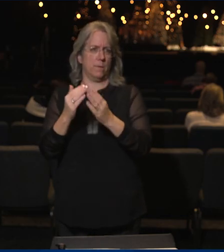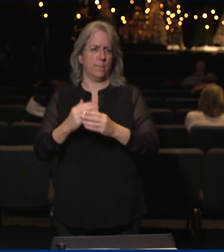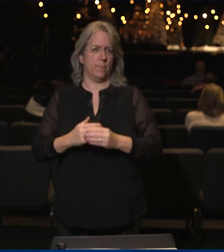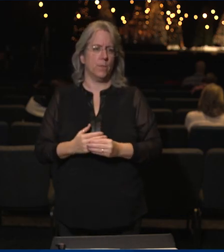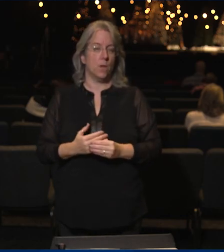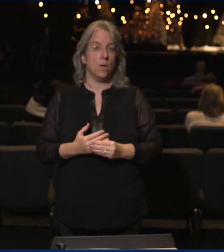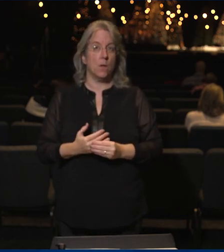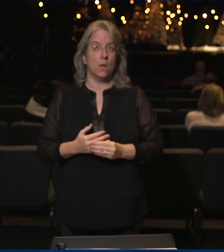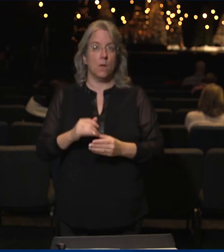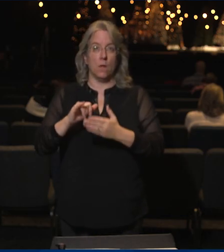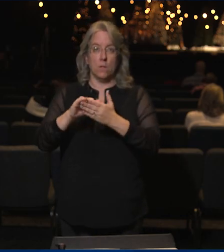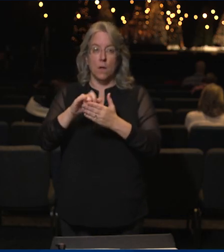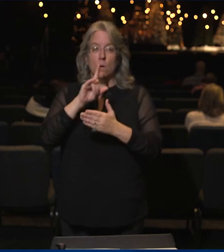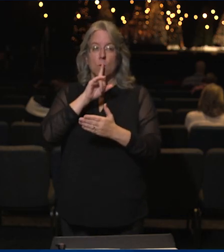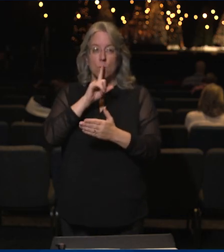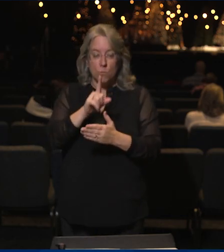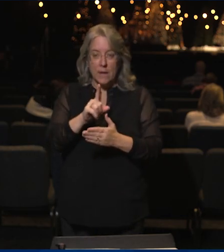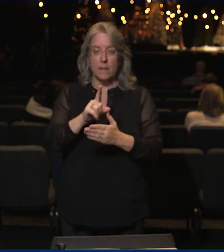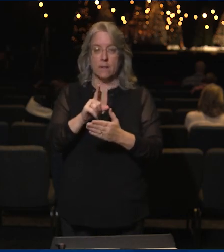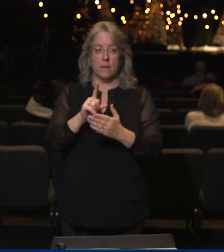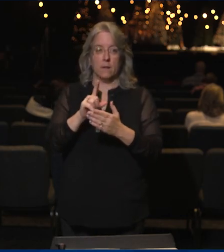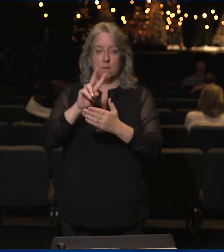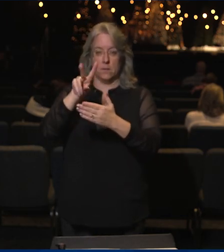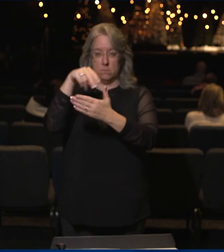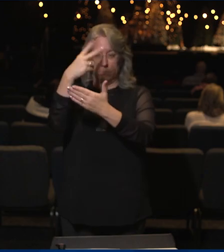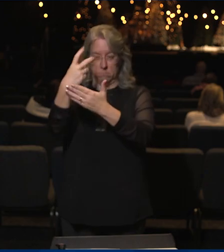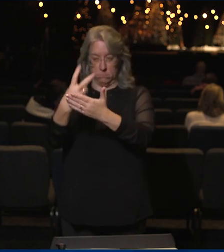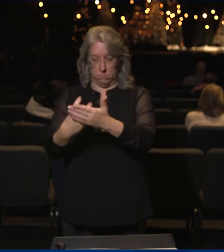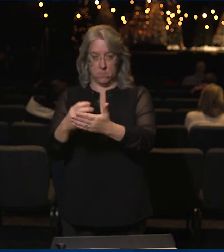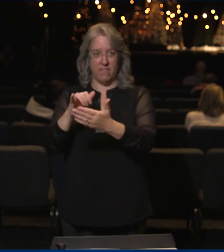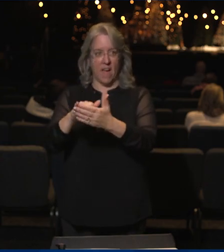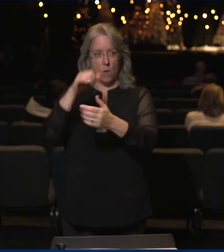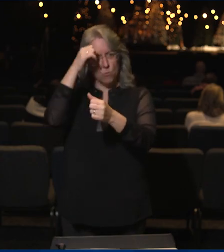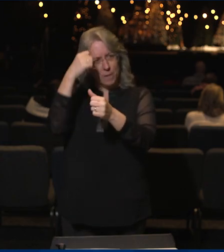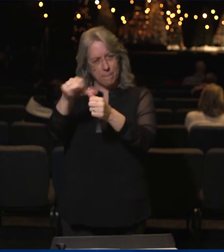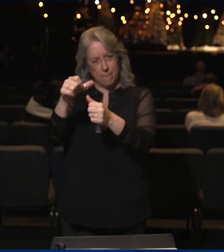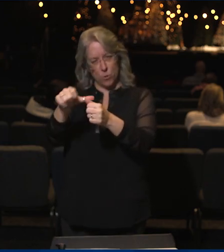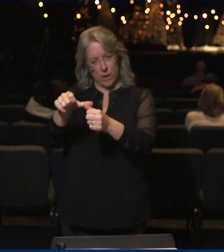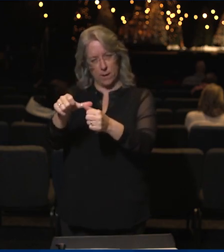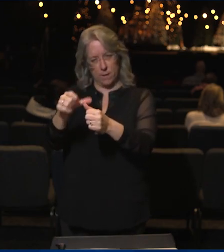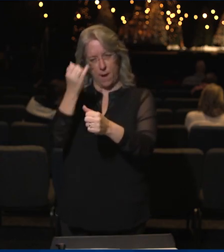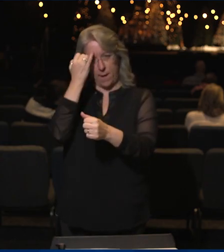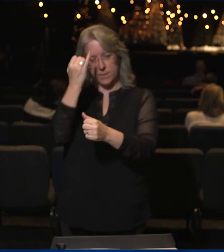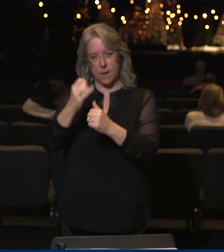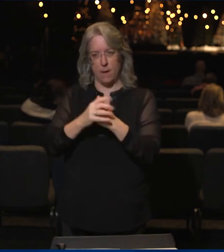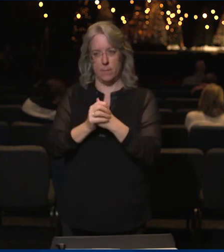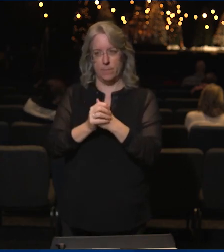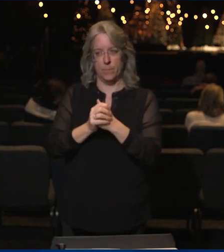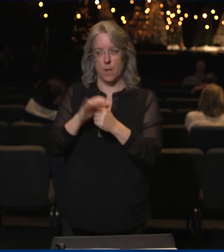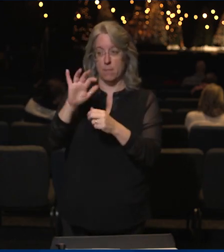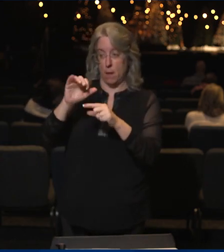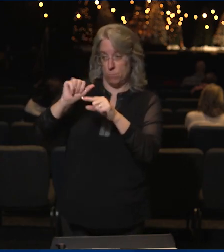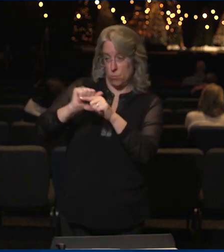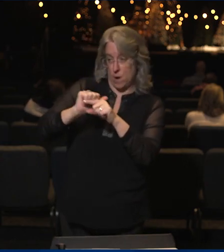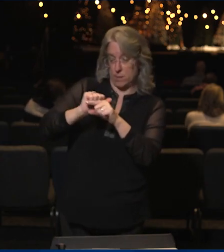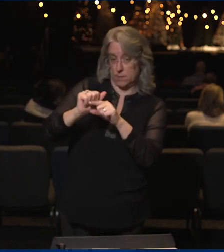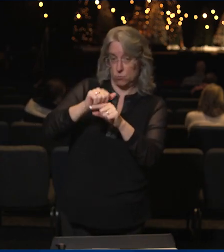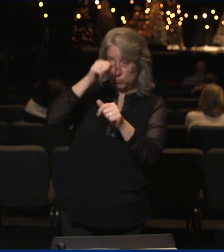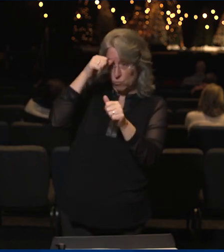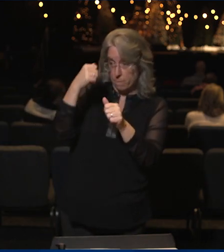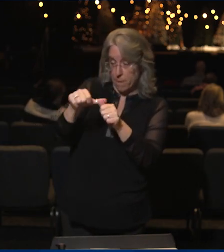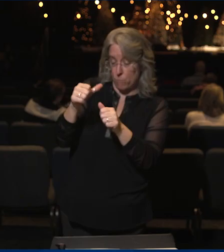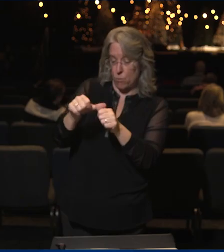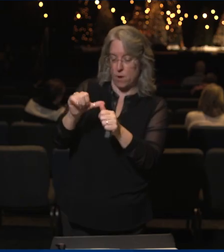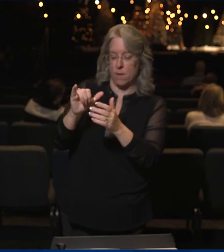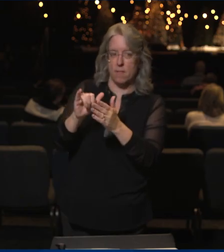into the importance of remembering and how a practice of remembering shapes